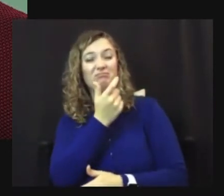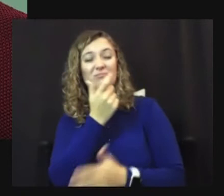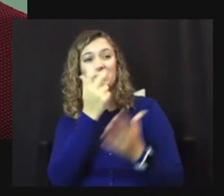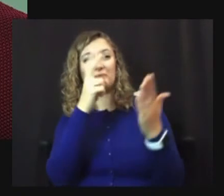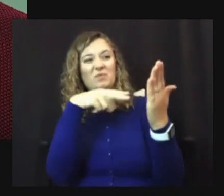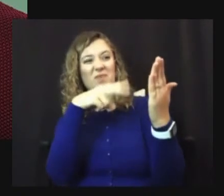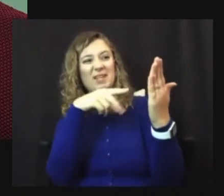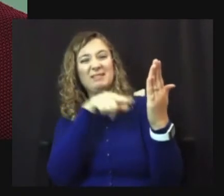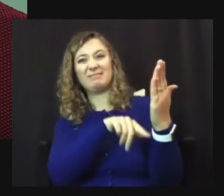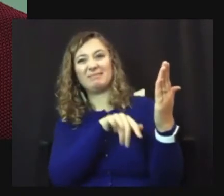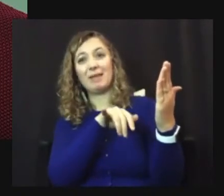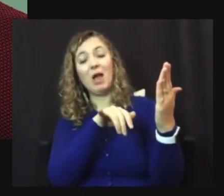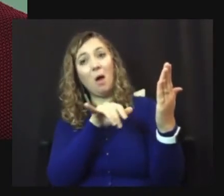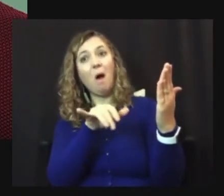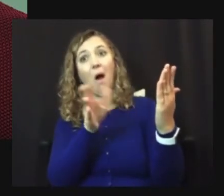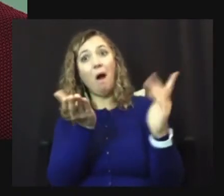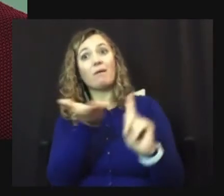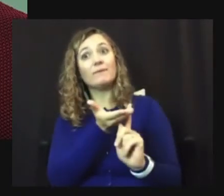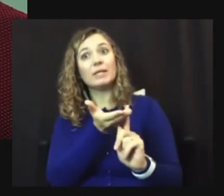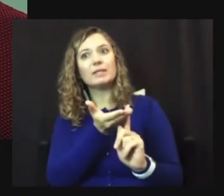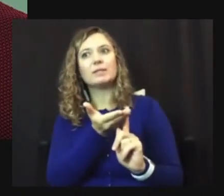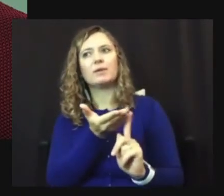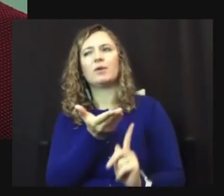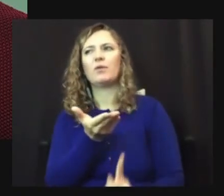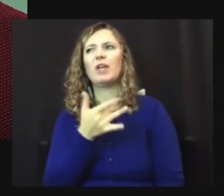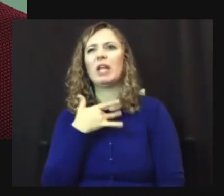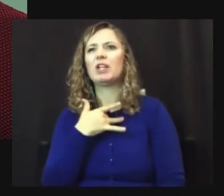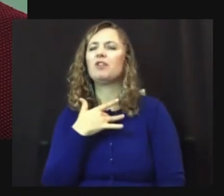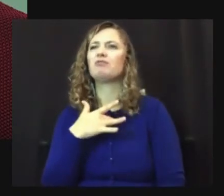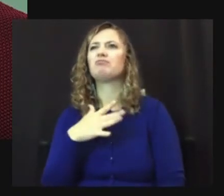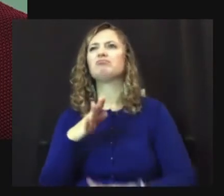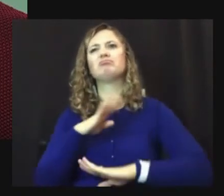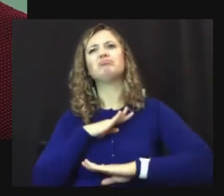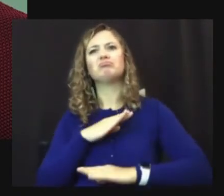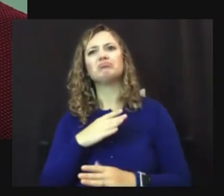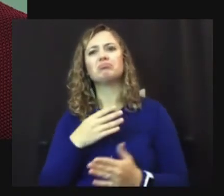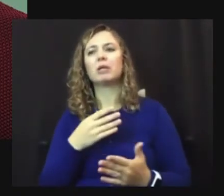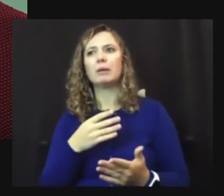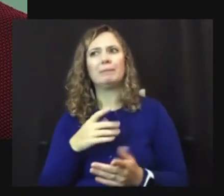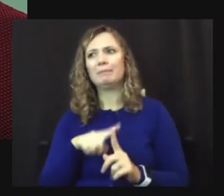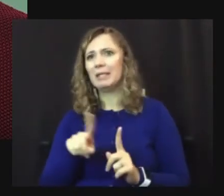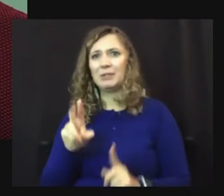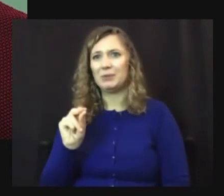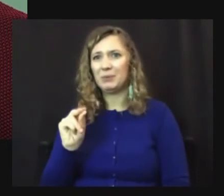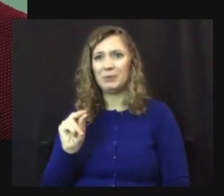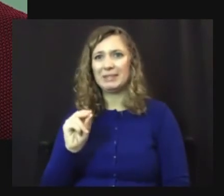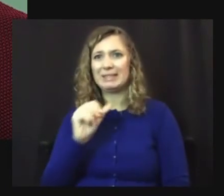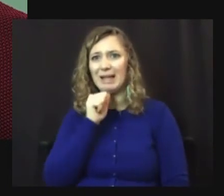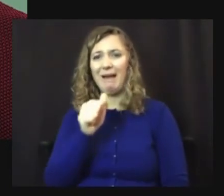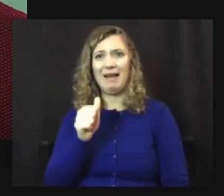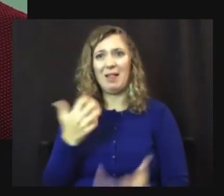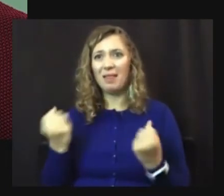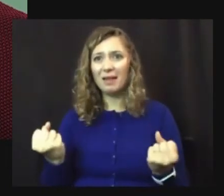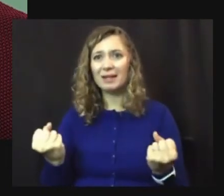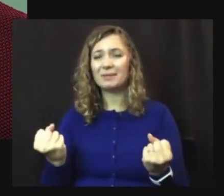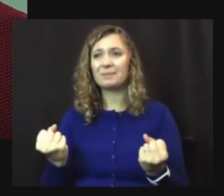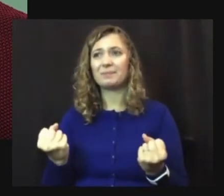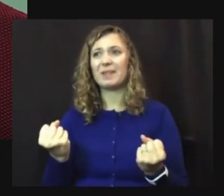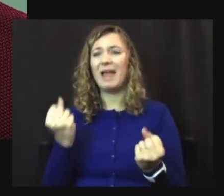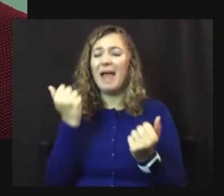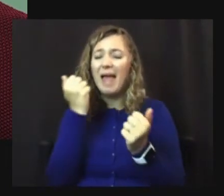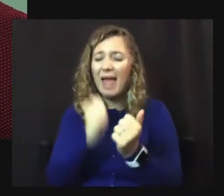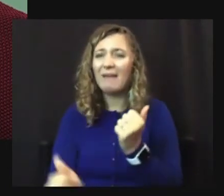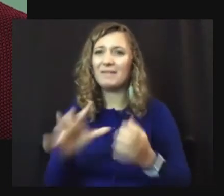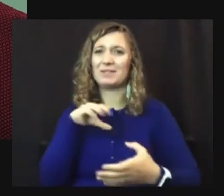is fine and healthy and okay. No, it's not. Every autistic person in the audience right now is